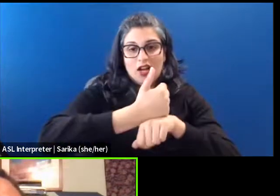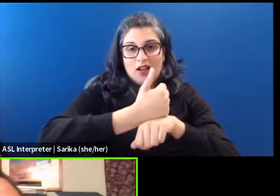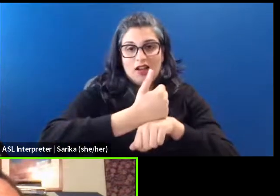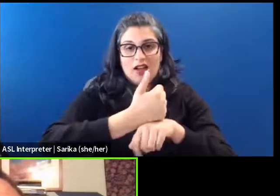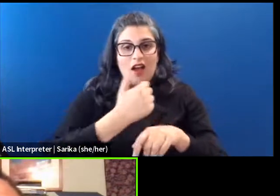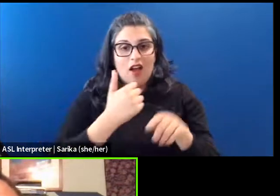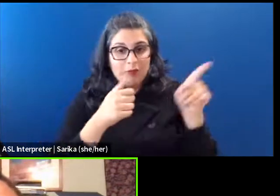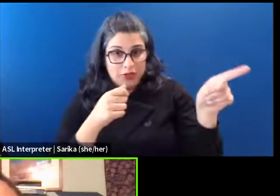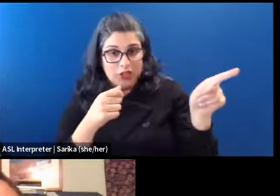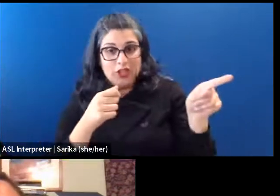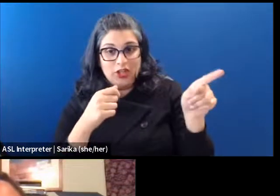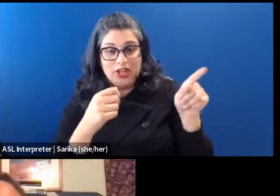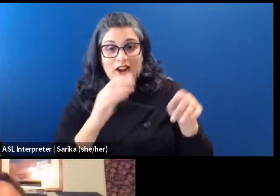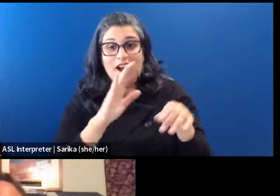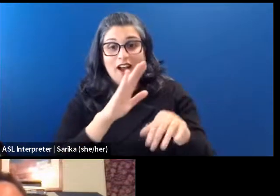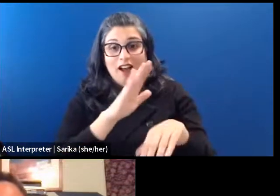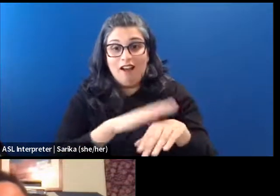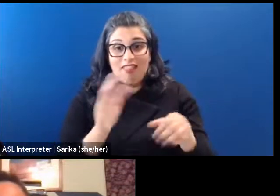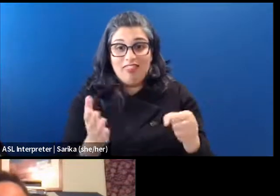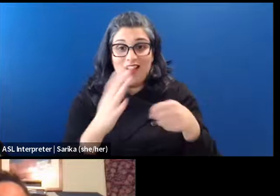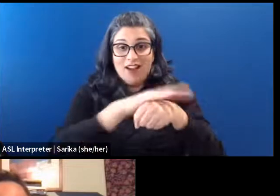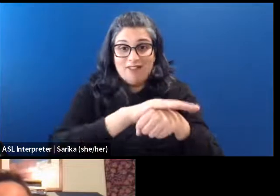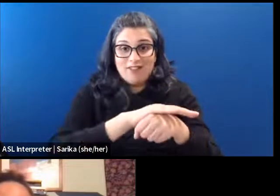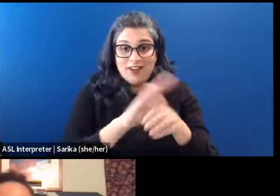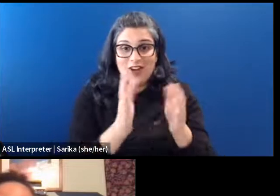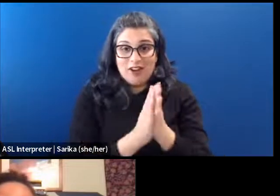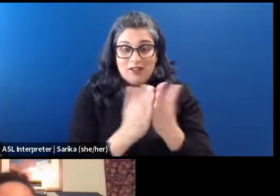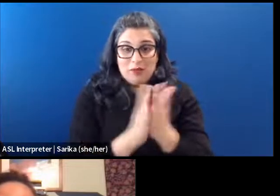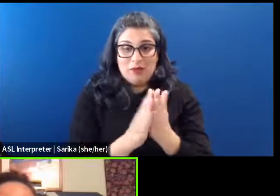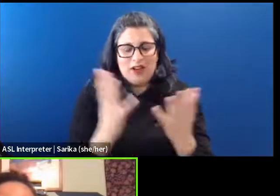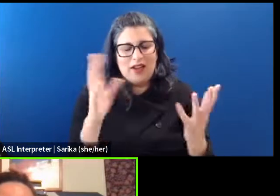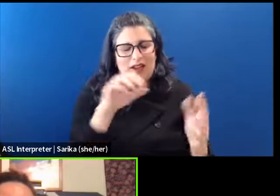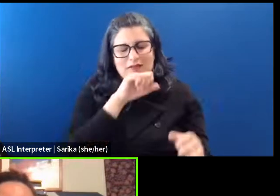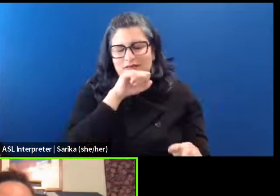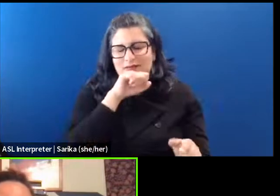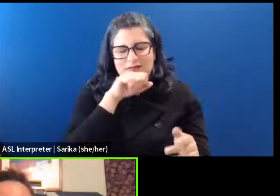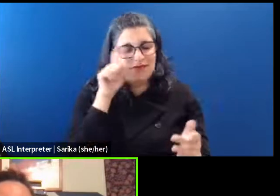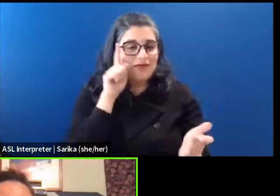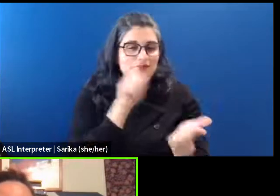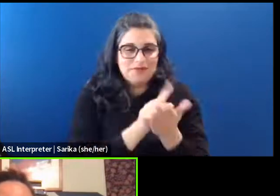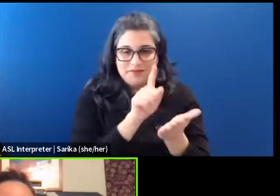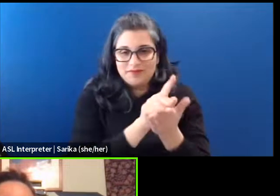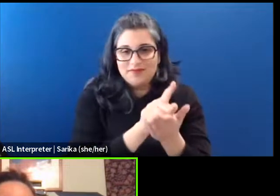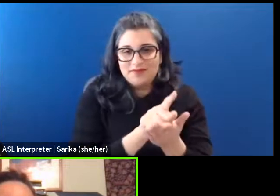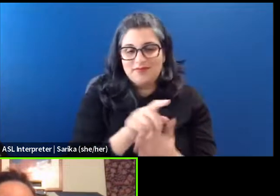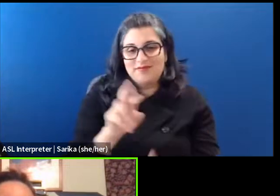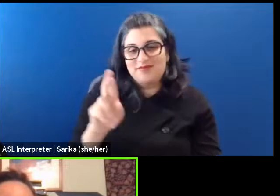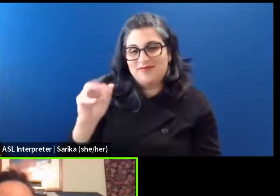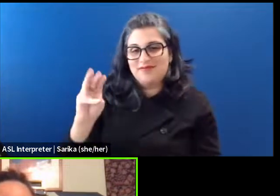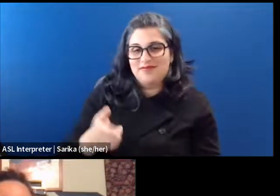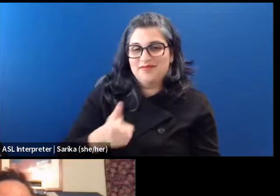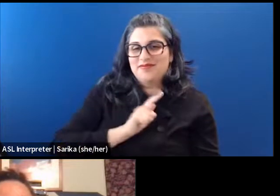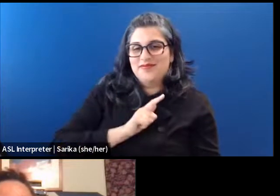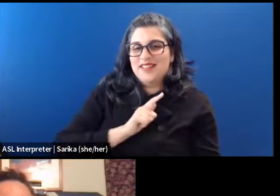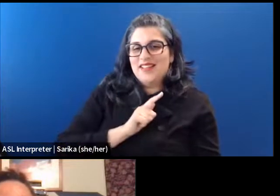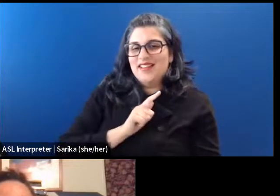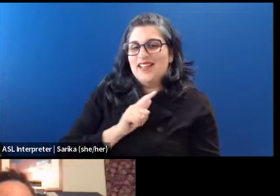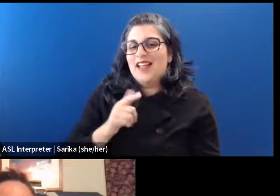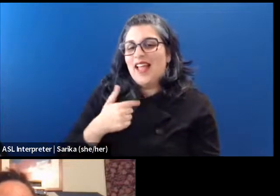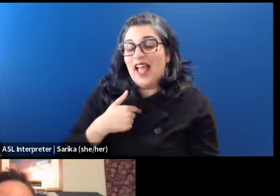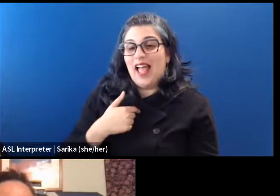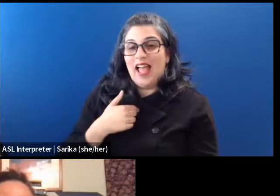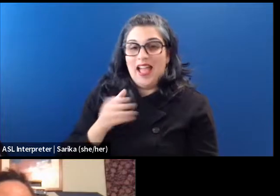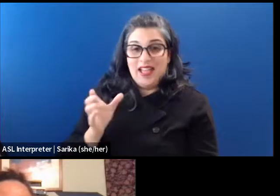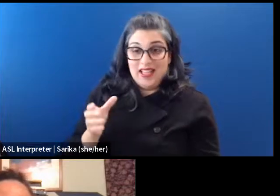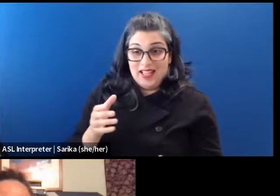absolutely in love with that. Yes. Yeah. I put the book on my altar for no